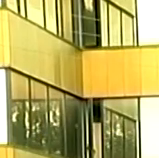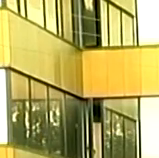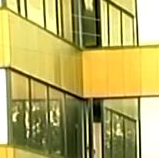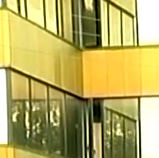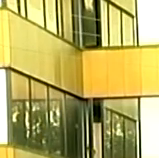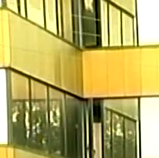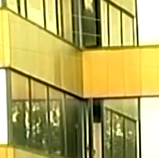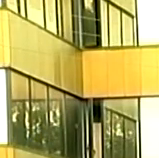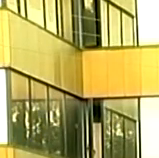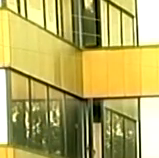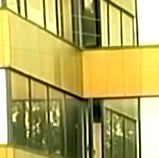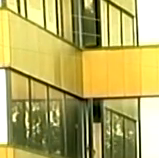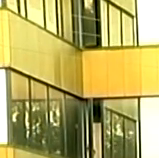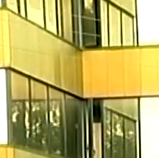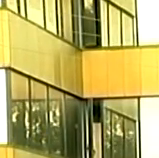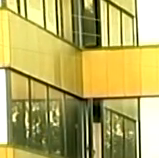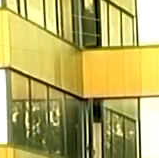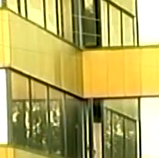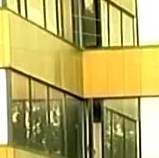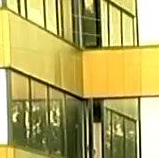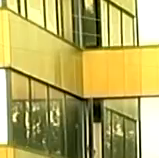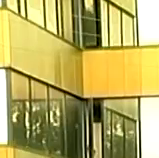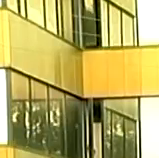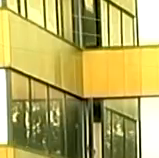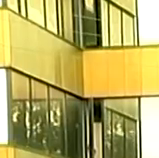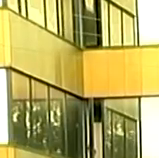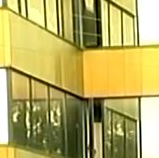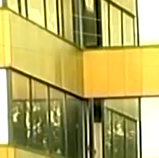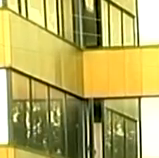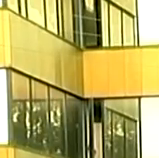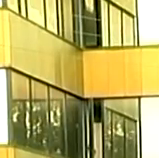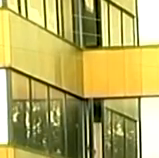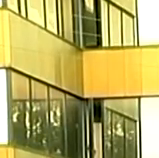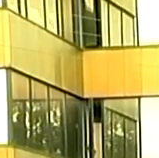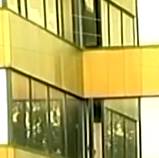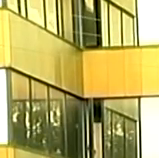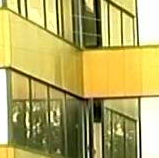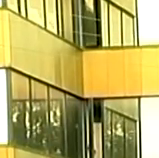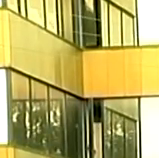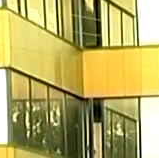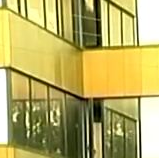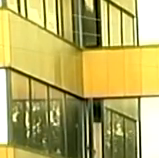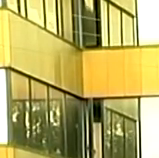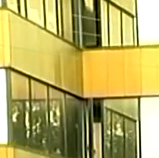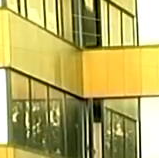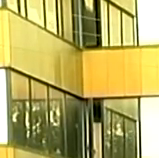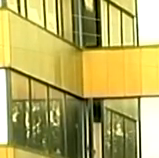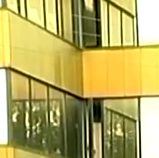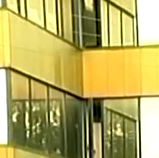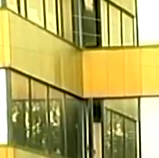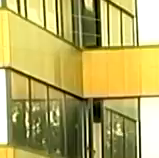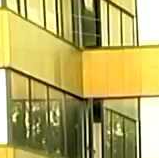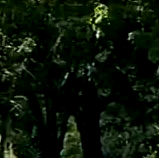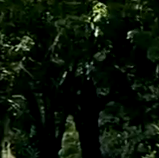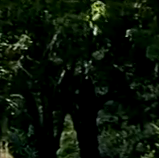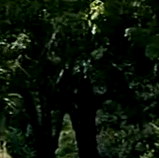I must say, I can say every places, be it in the private sector, be it in the government, be it in churches, in schools, there's corruption